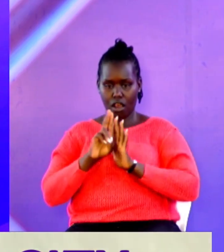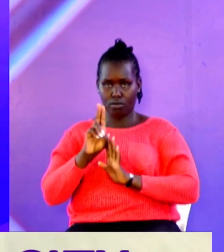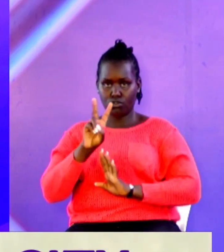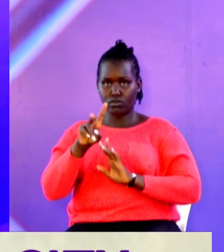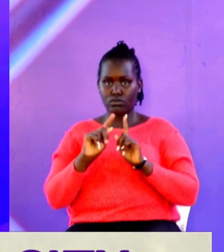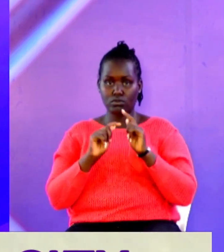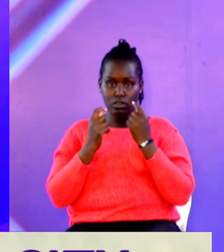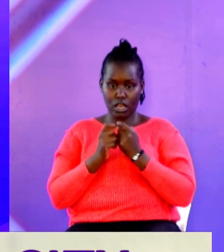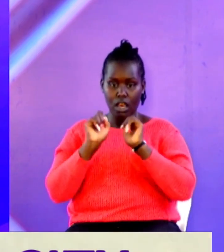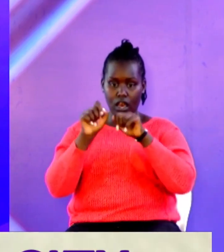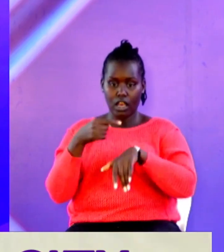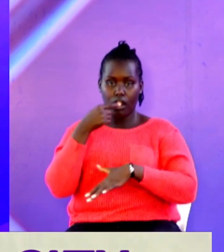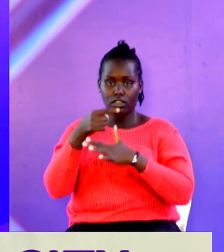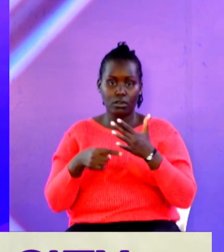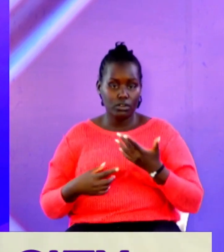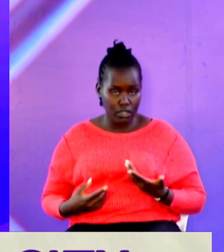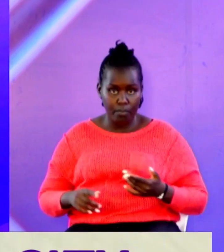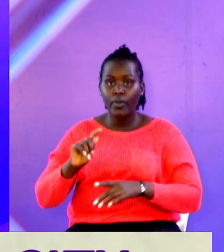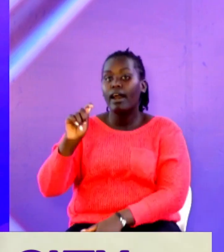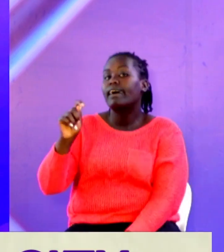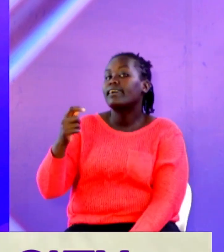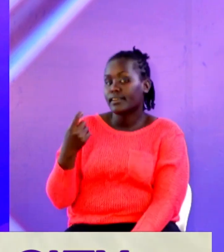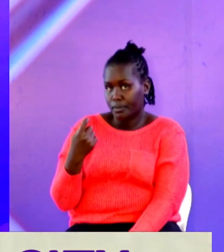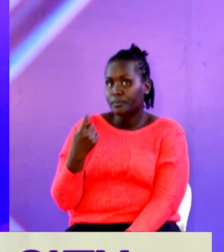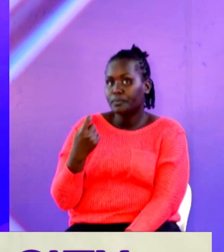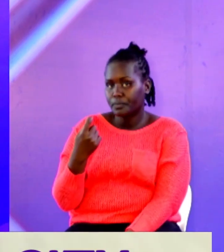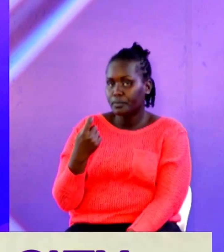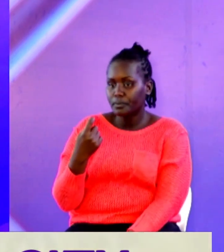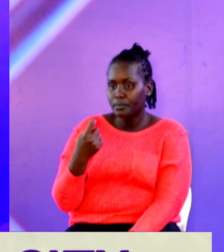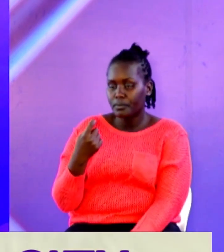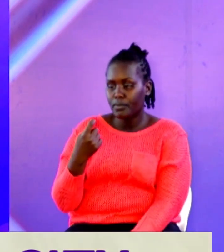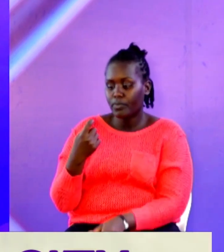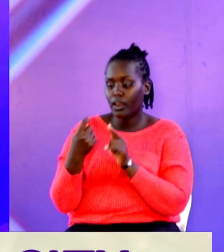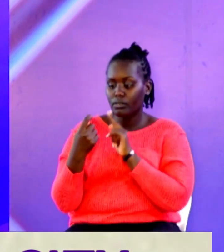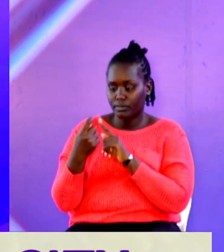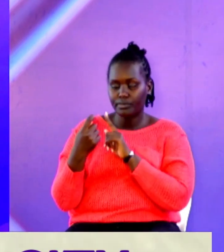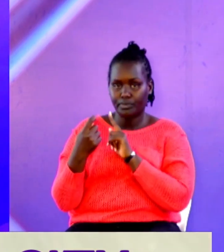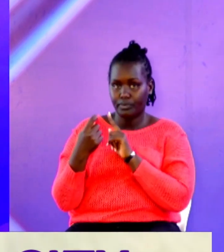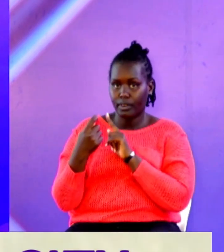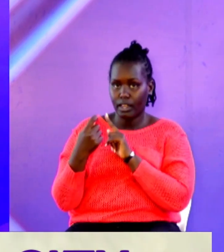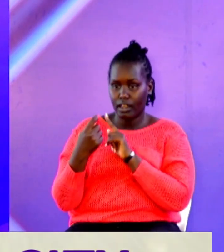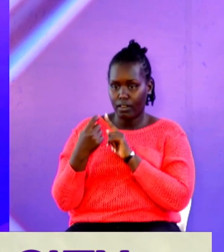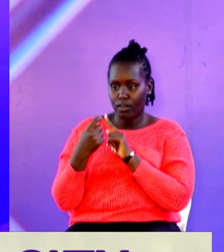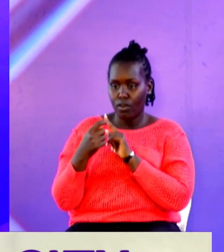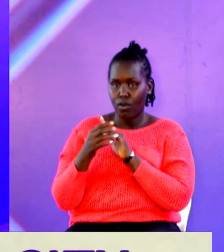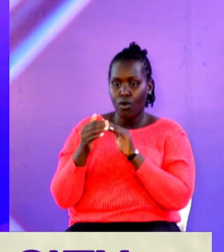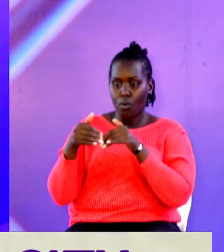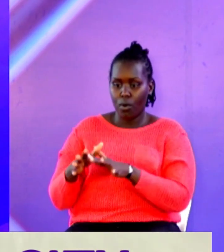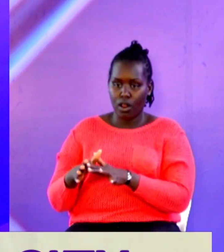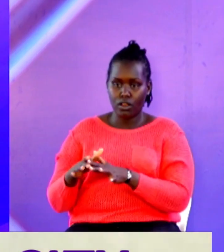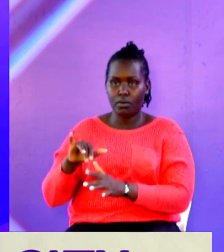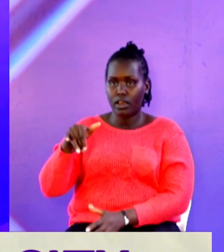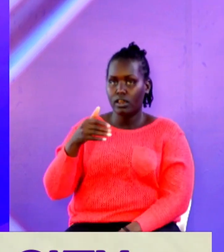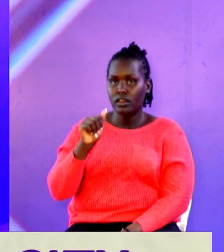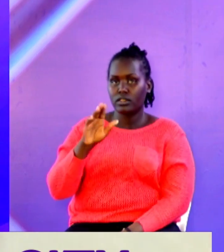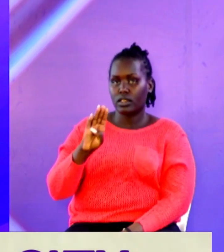teams, I will say Kenya, of course, Kenya, we lost Bajaber to